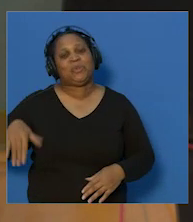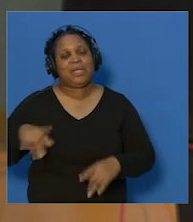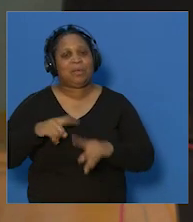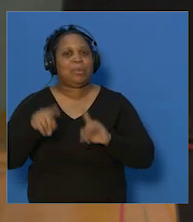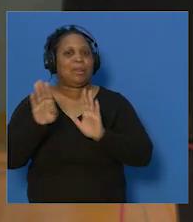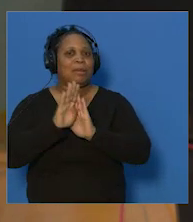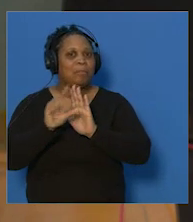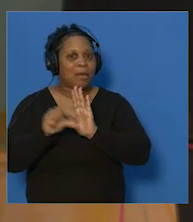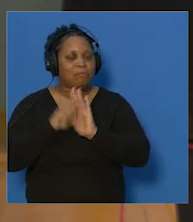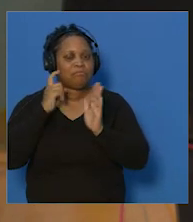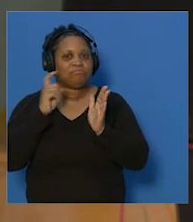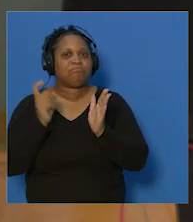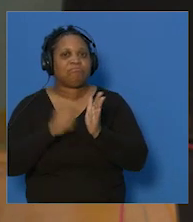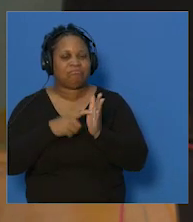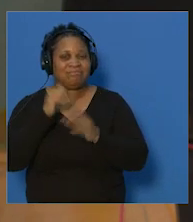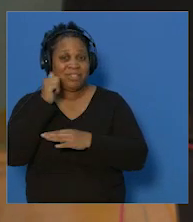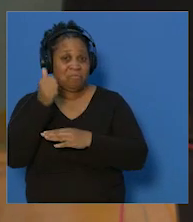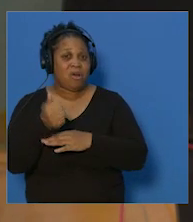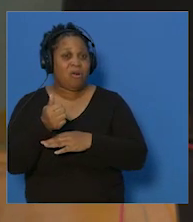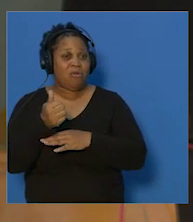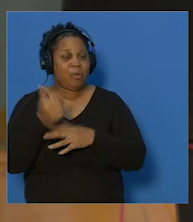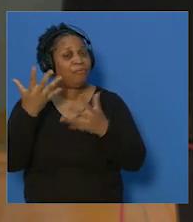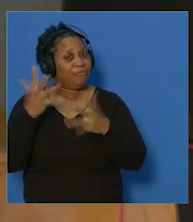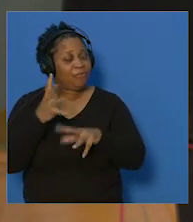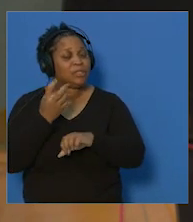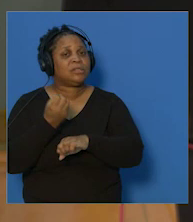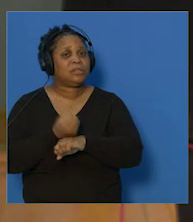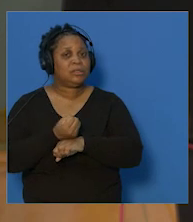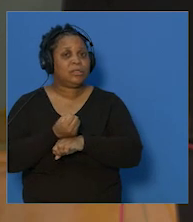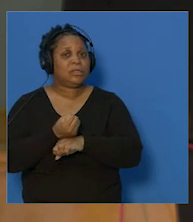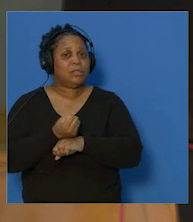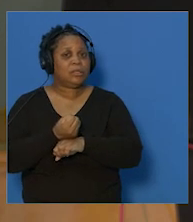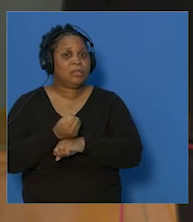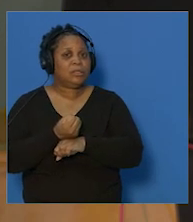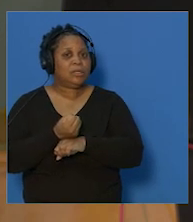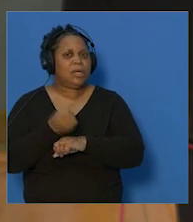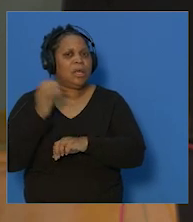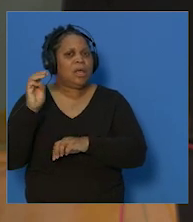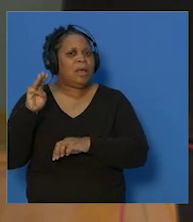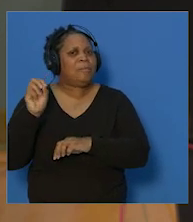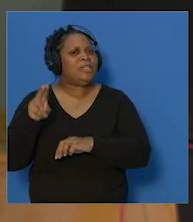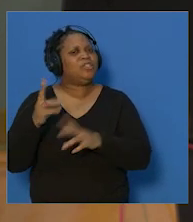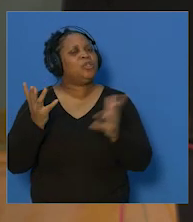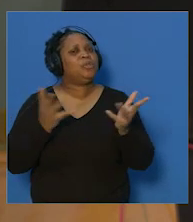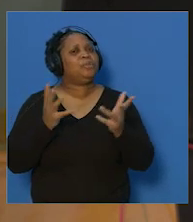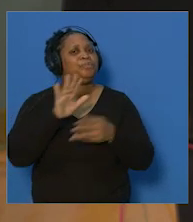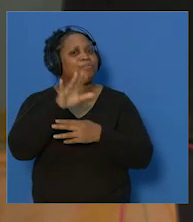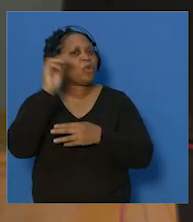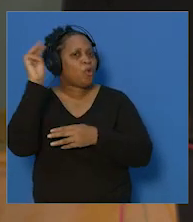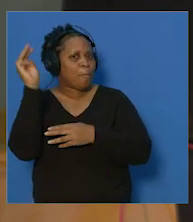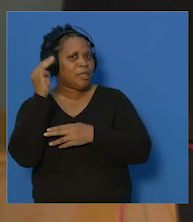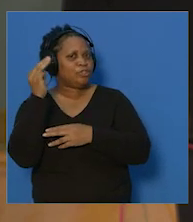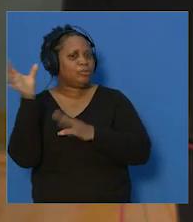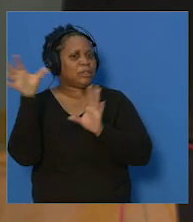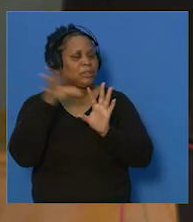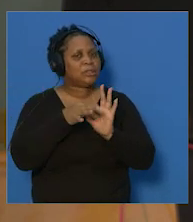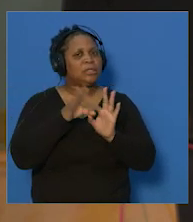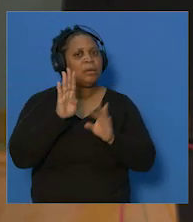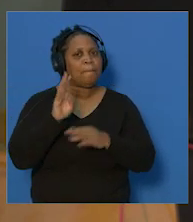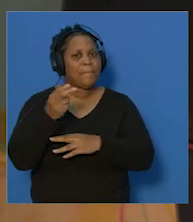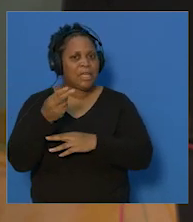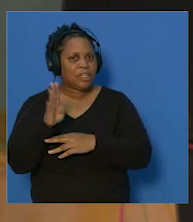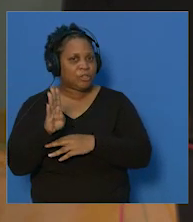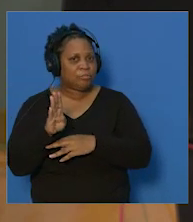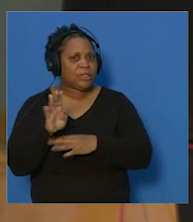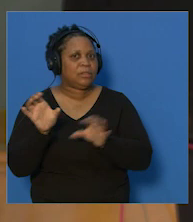background and recognizing that tomorrow we will lift the shelter-in-place regulations, Minister, what has your ministry in conjunction with the BHB